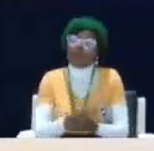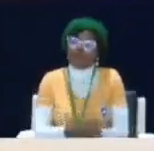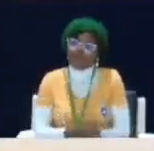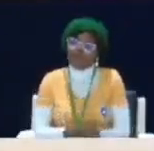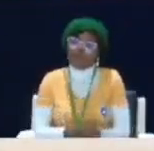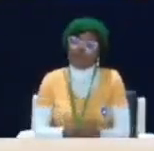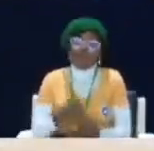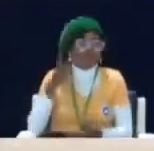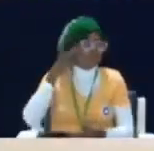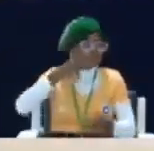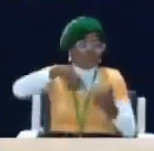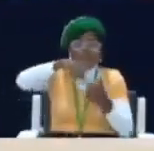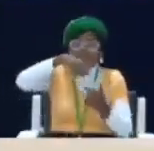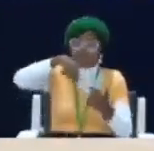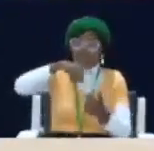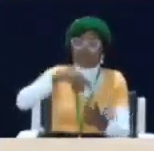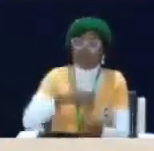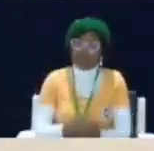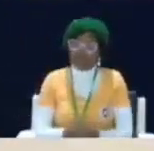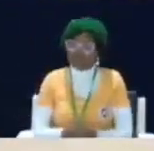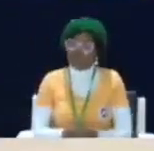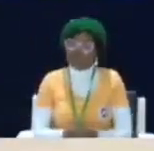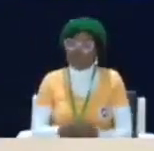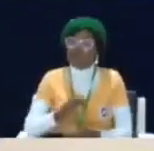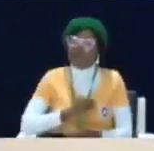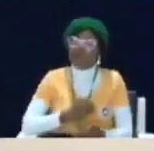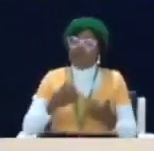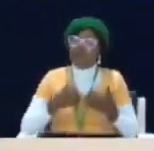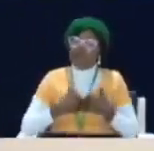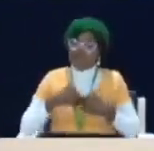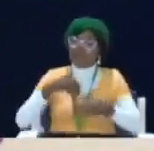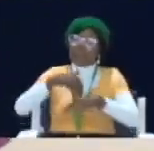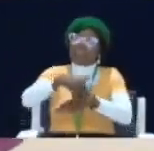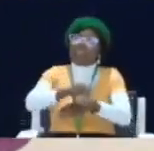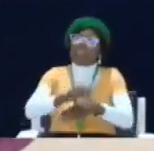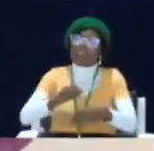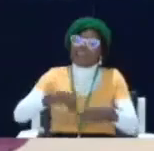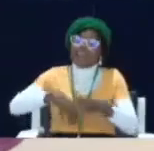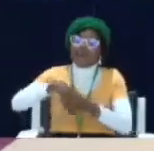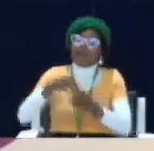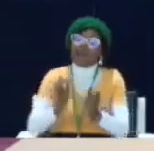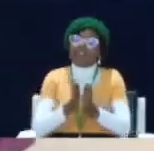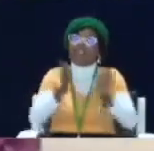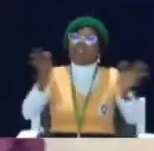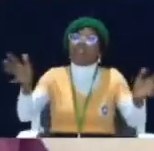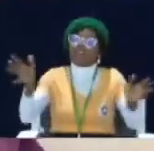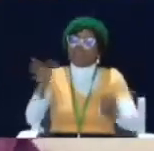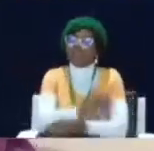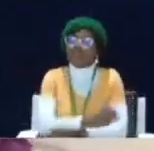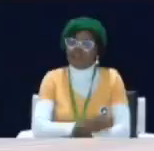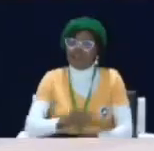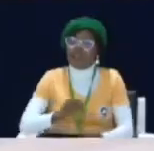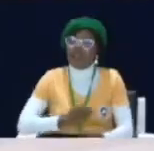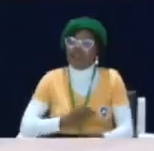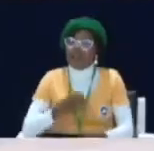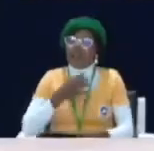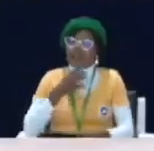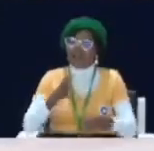Look around you. I have sent out generals. I have equipped